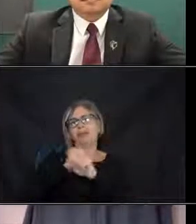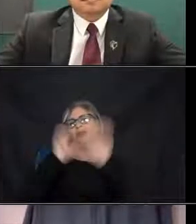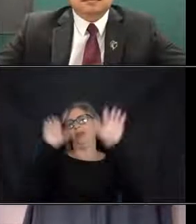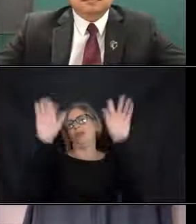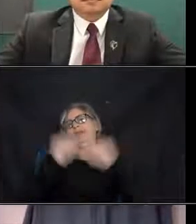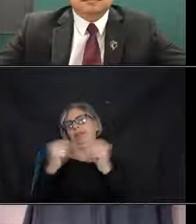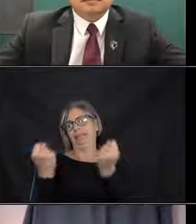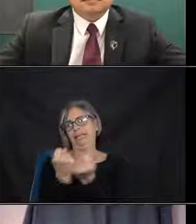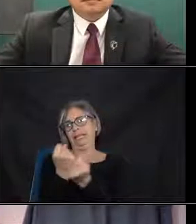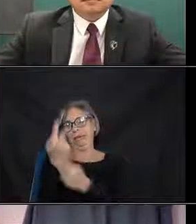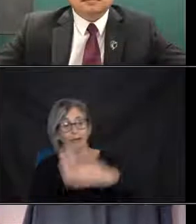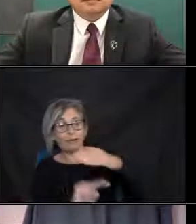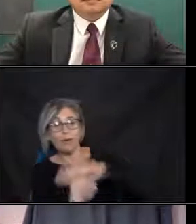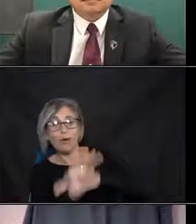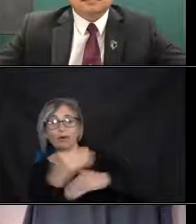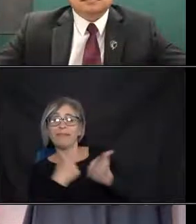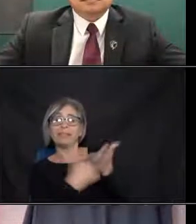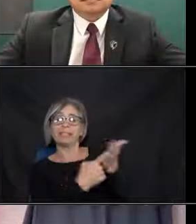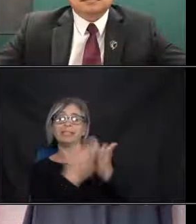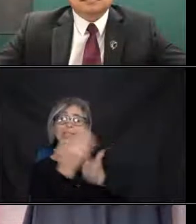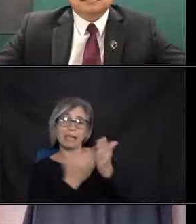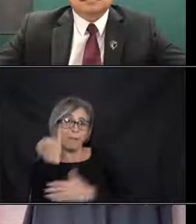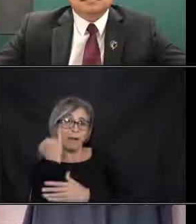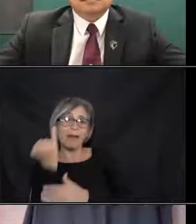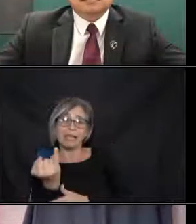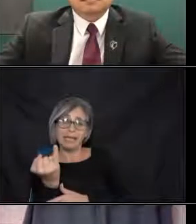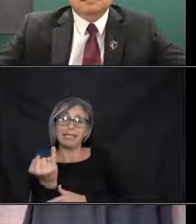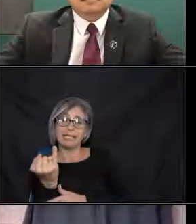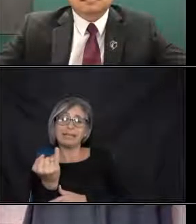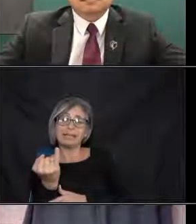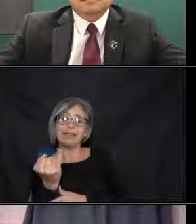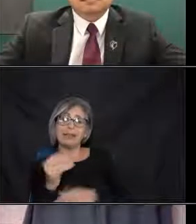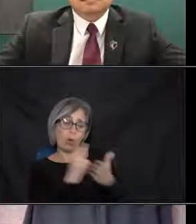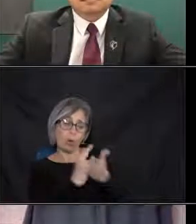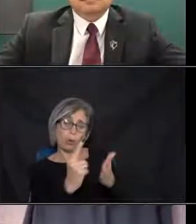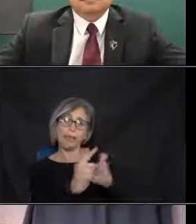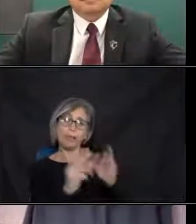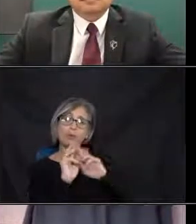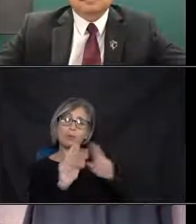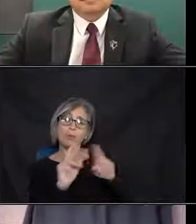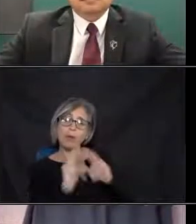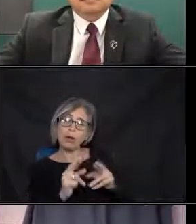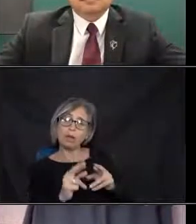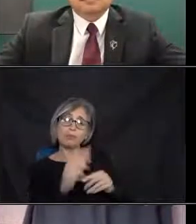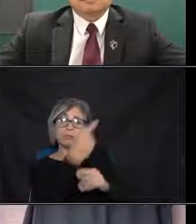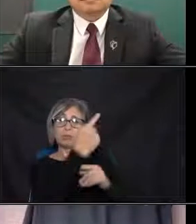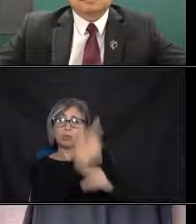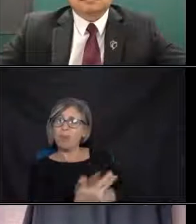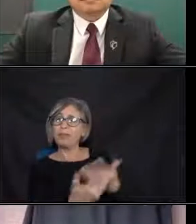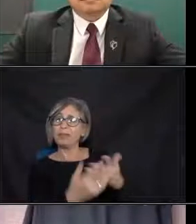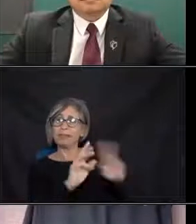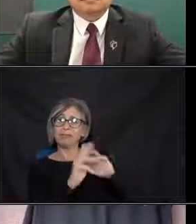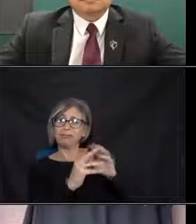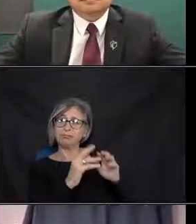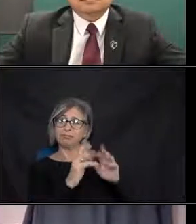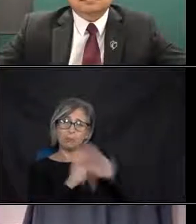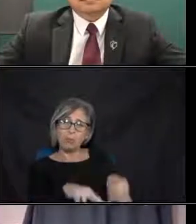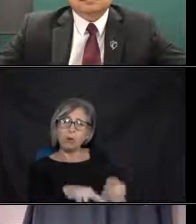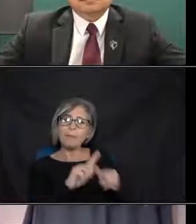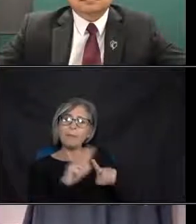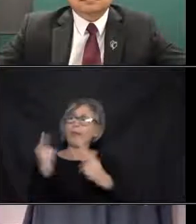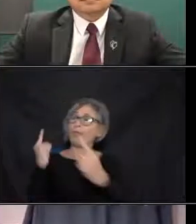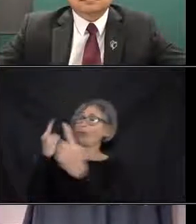I look forward to a discussion. We have some ideas of continuing maybe the weekly report, doing something better on a maybe a quarterly basis. But the real goal is the